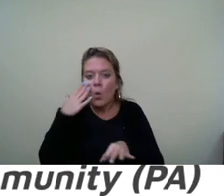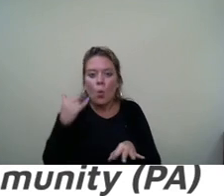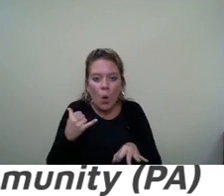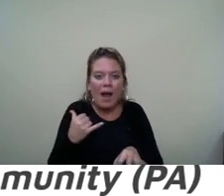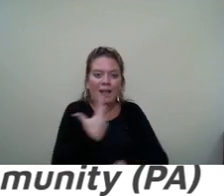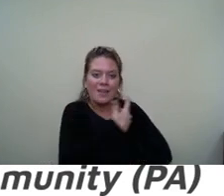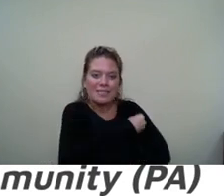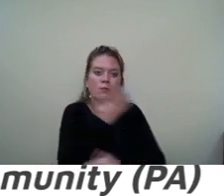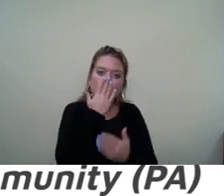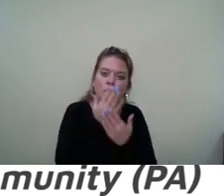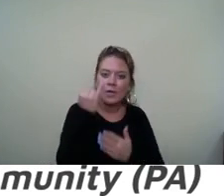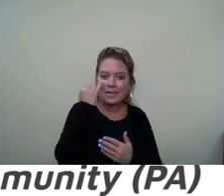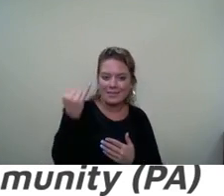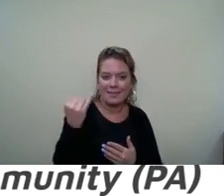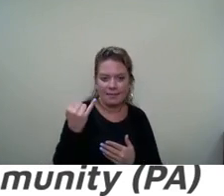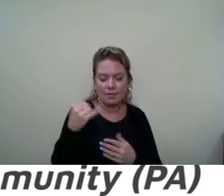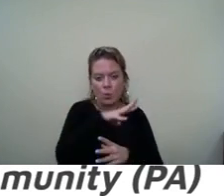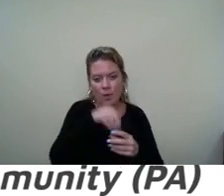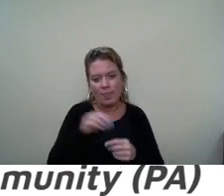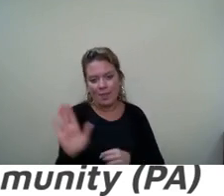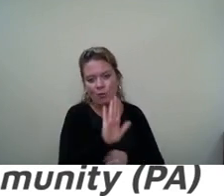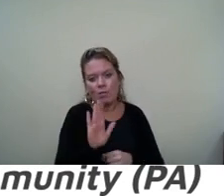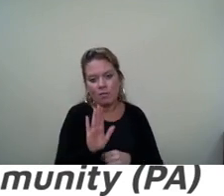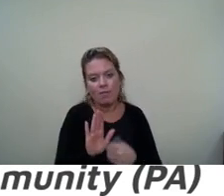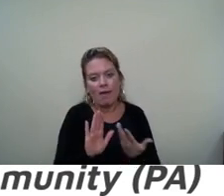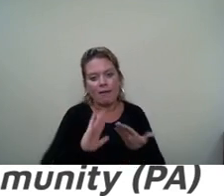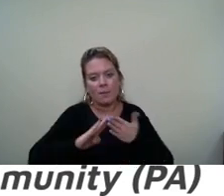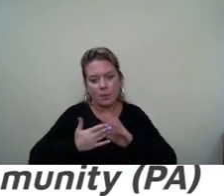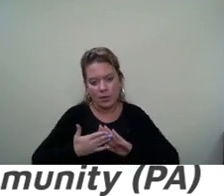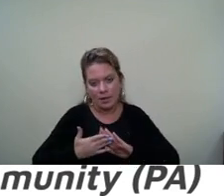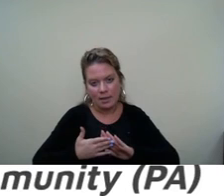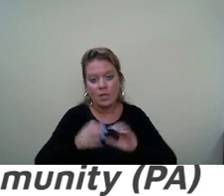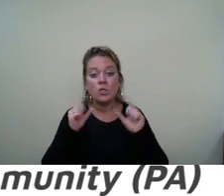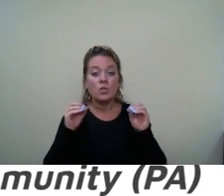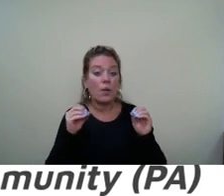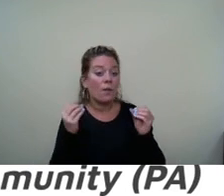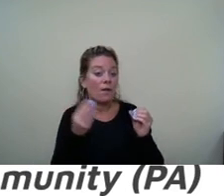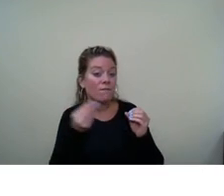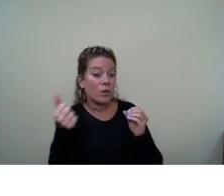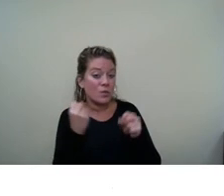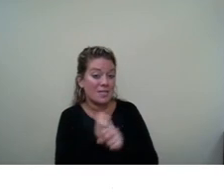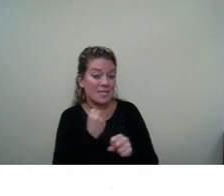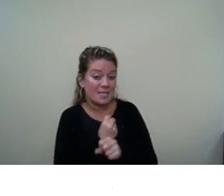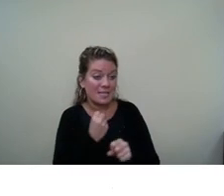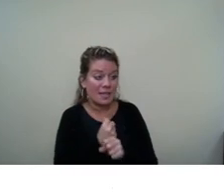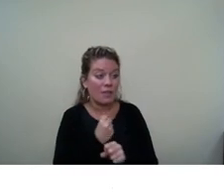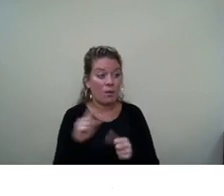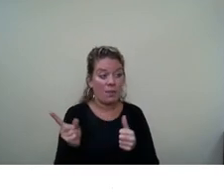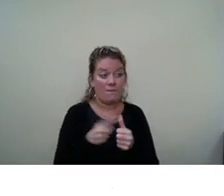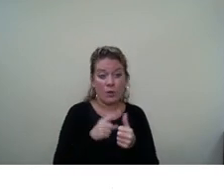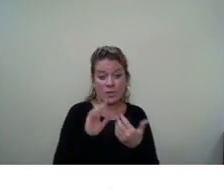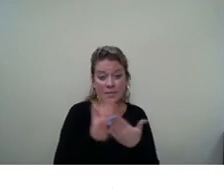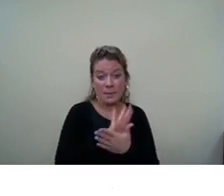good idea in her community. So here's a few statistics from the very first paper I